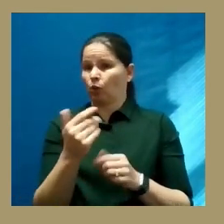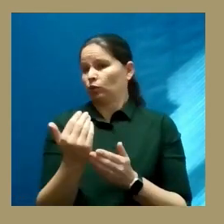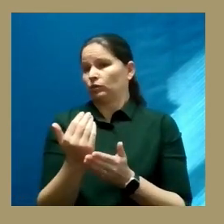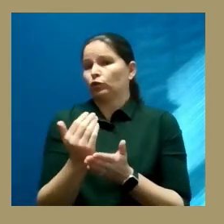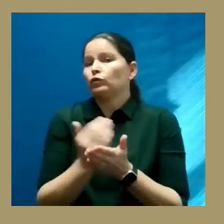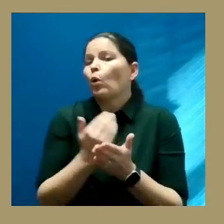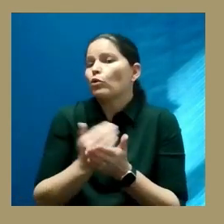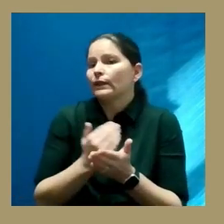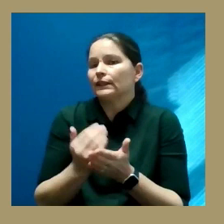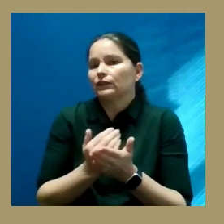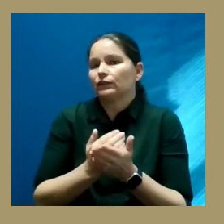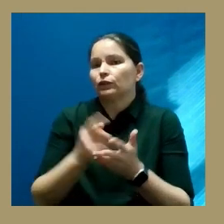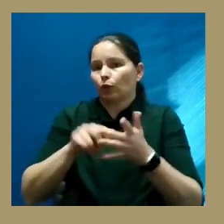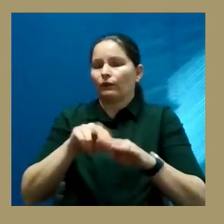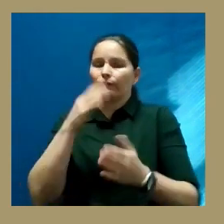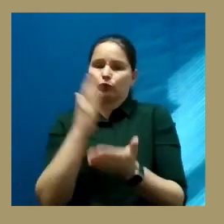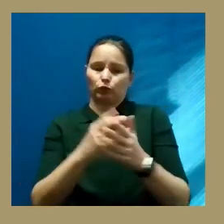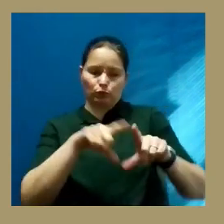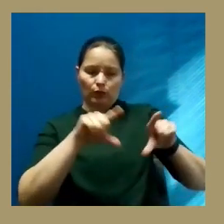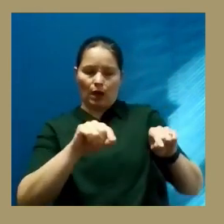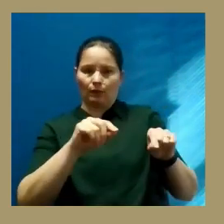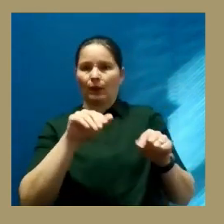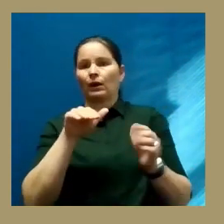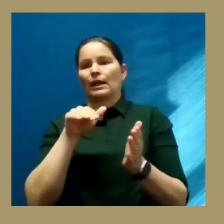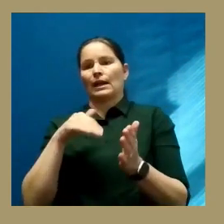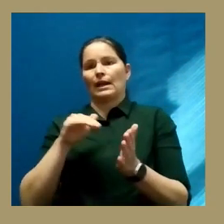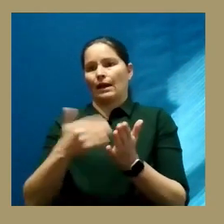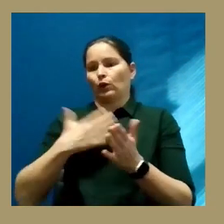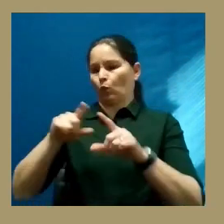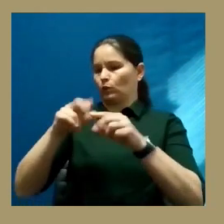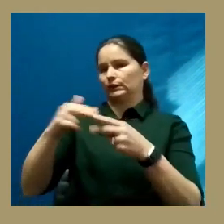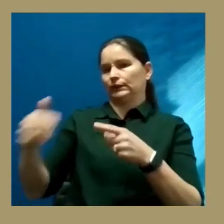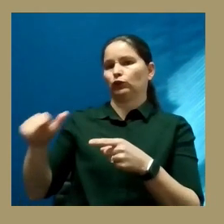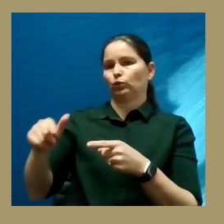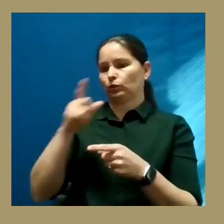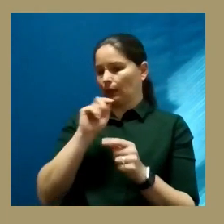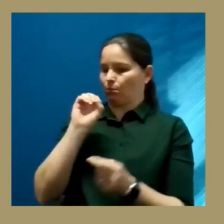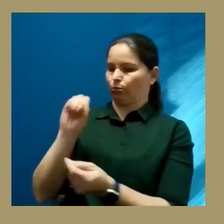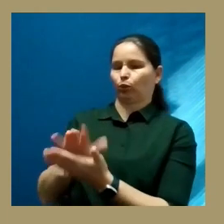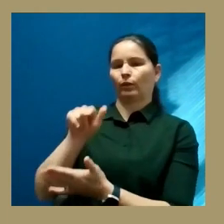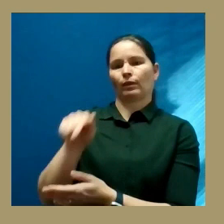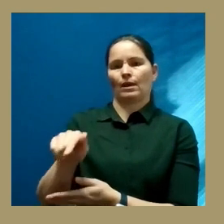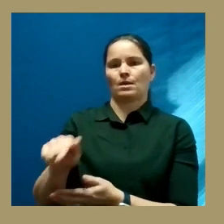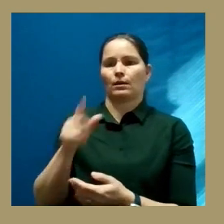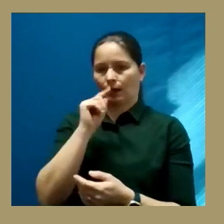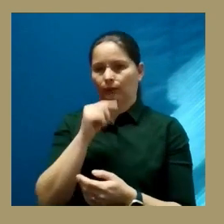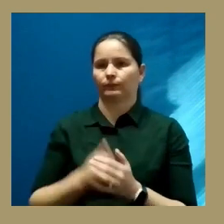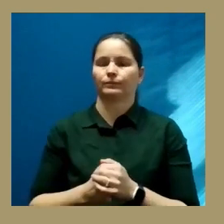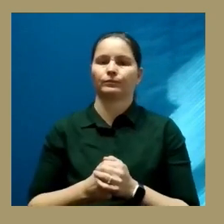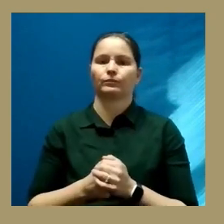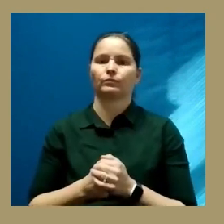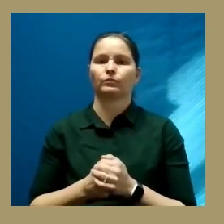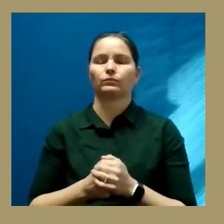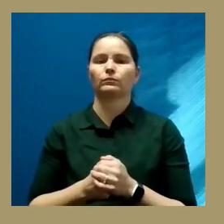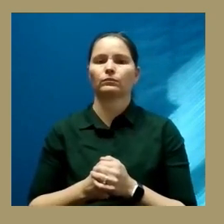who already have a physical card but want to have the digital instance of the seniors card within the Service Victoria wallet.